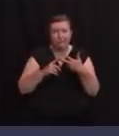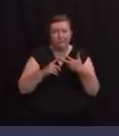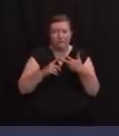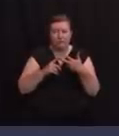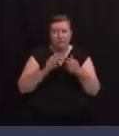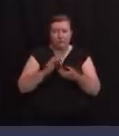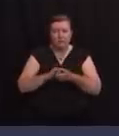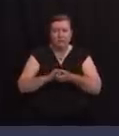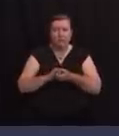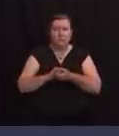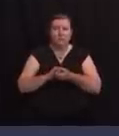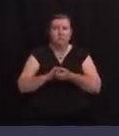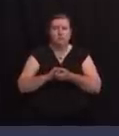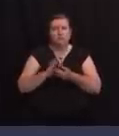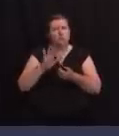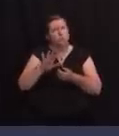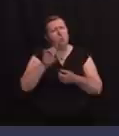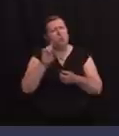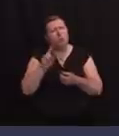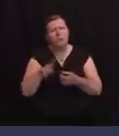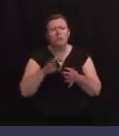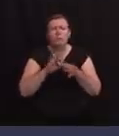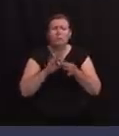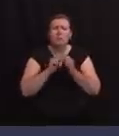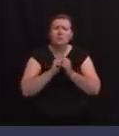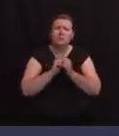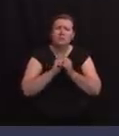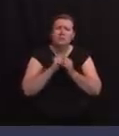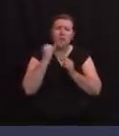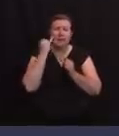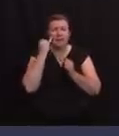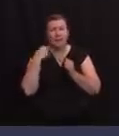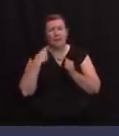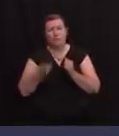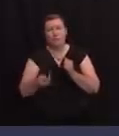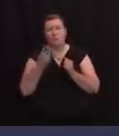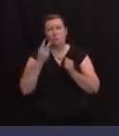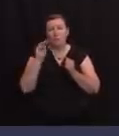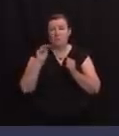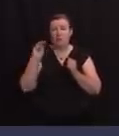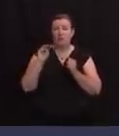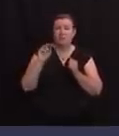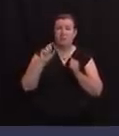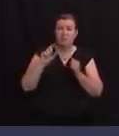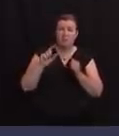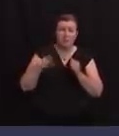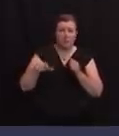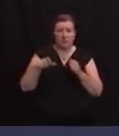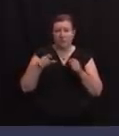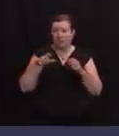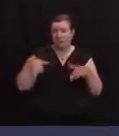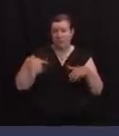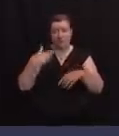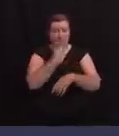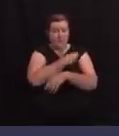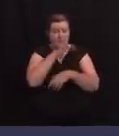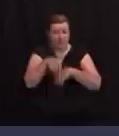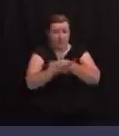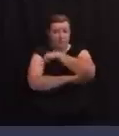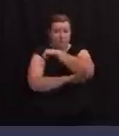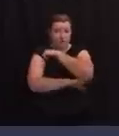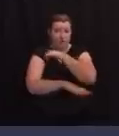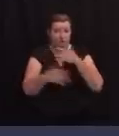derivative question from that is, if you've got a couple of million people in the fall, and as we go back in, and could, you